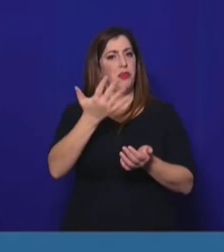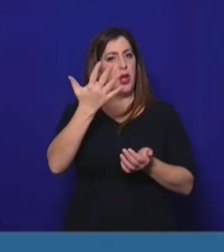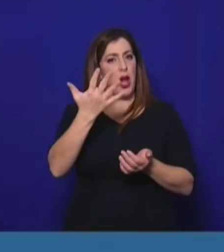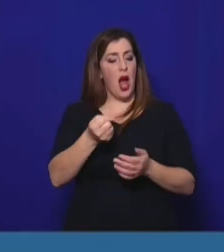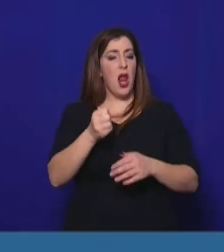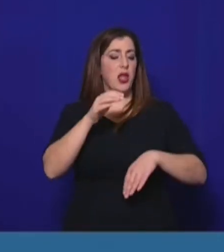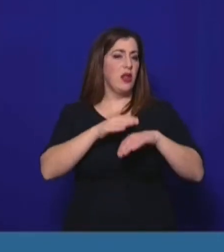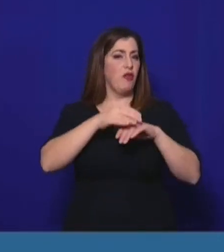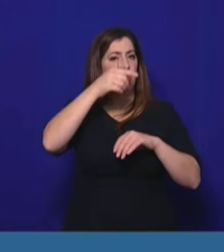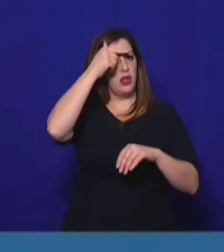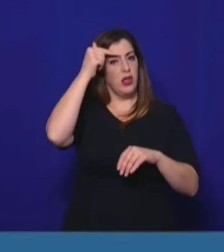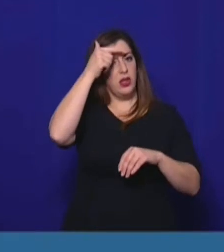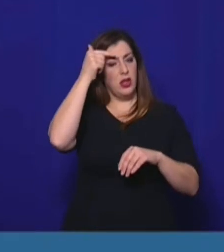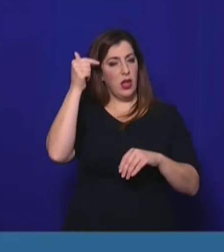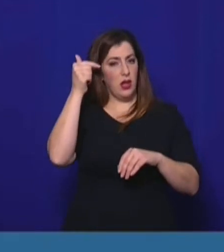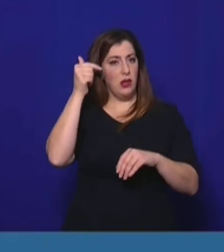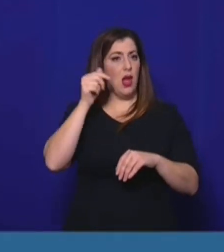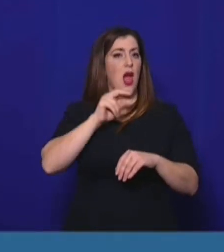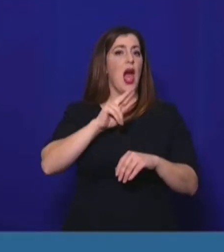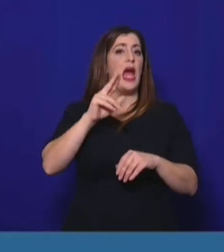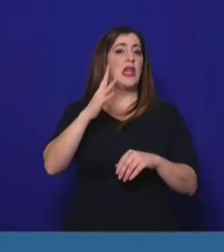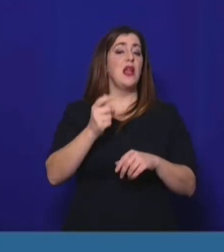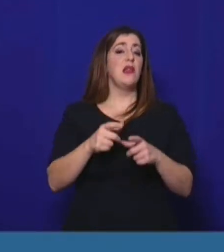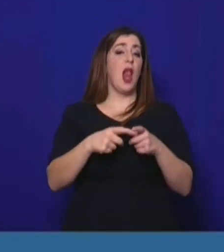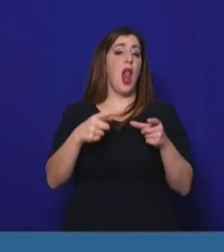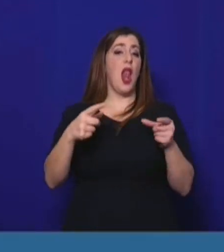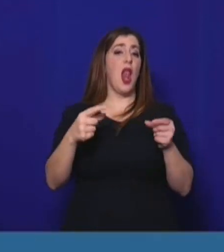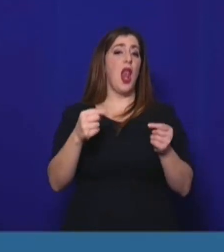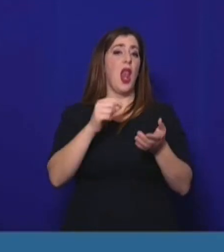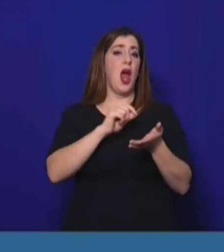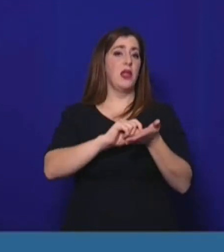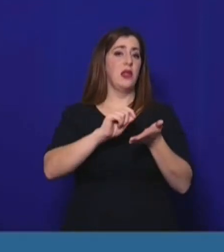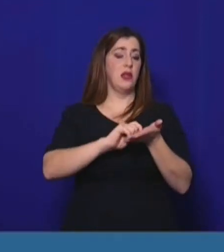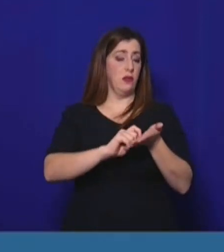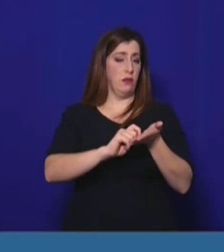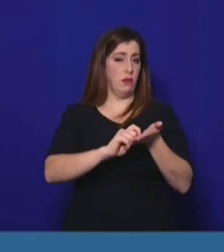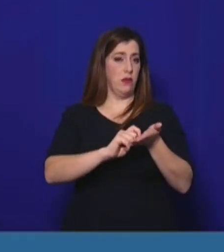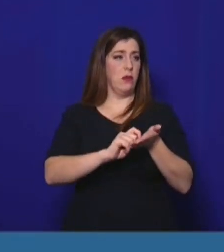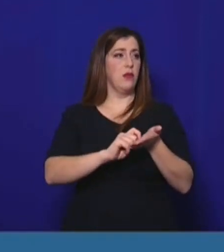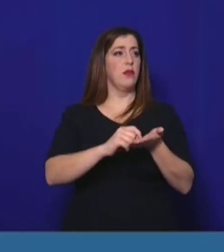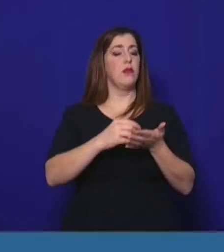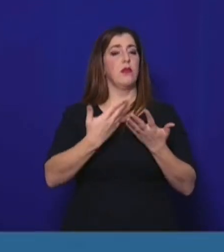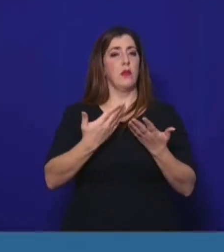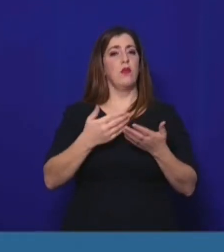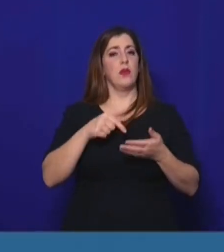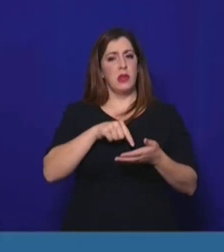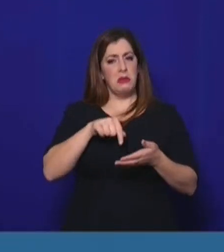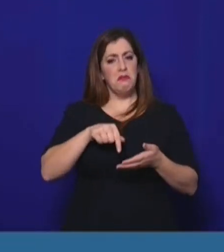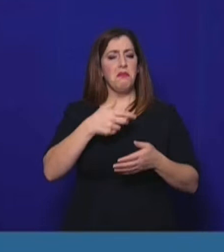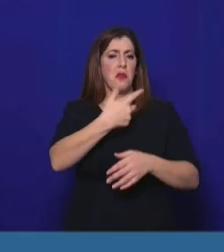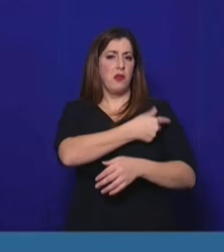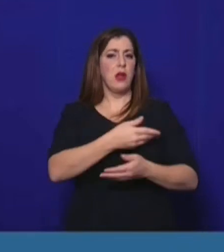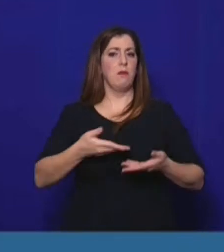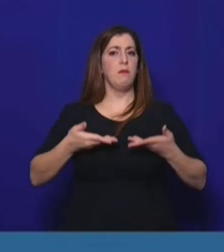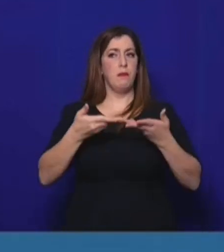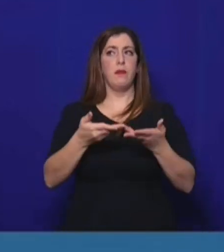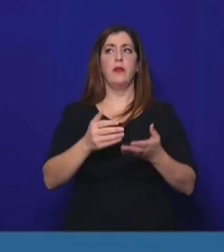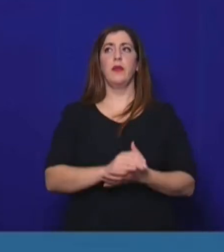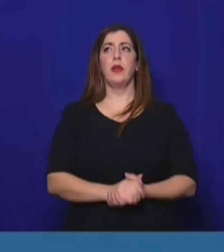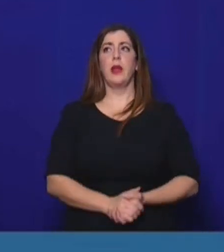clinical trials and also the licensing by the European Medicines Agency, so we can offer you this vaccination.